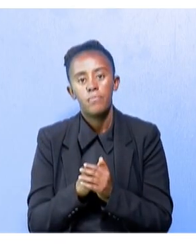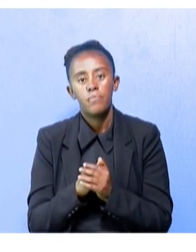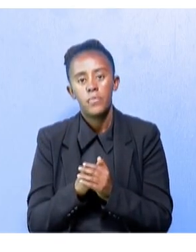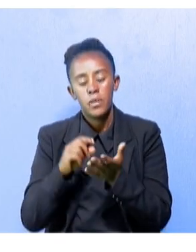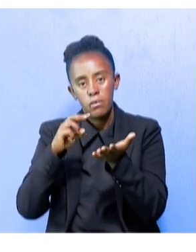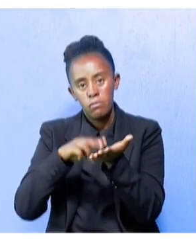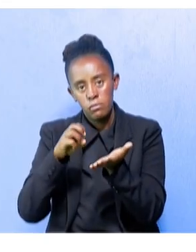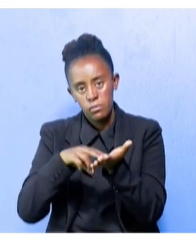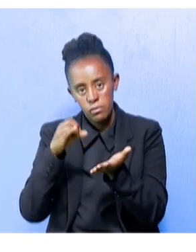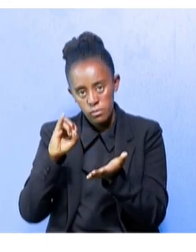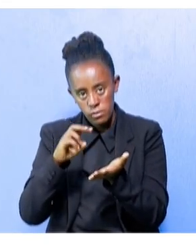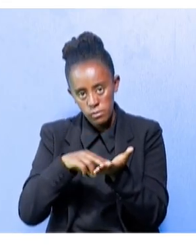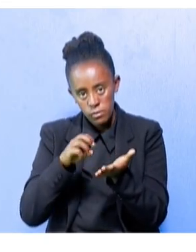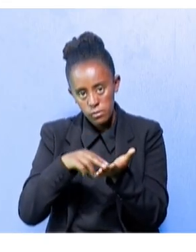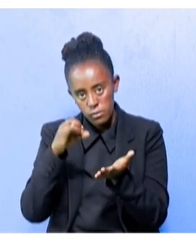reading